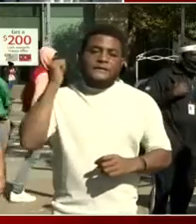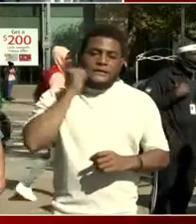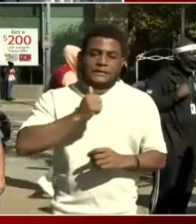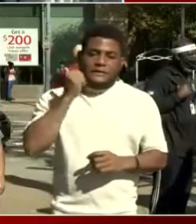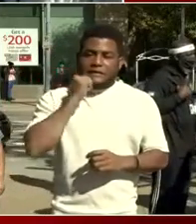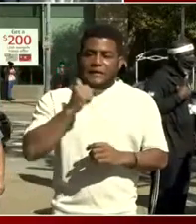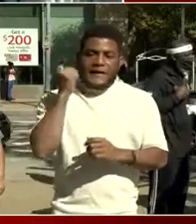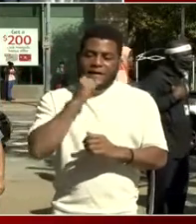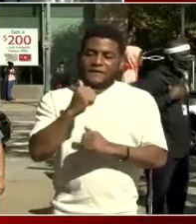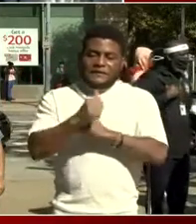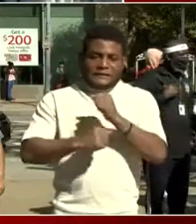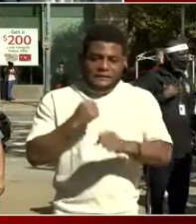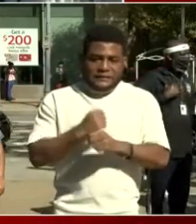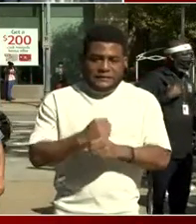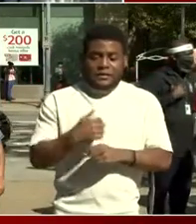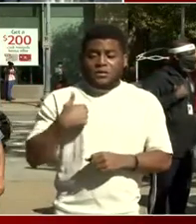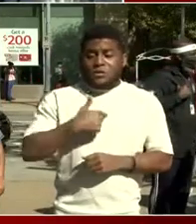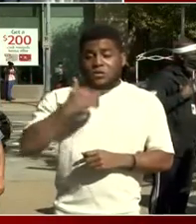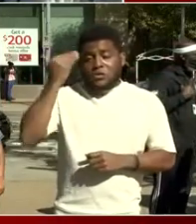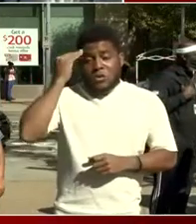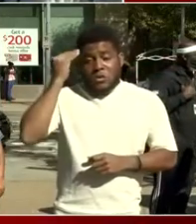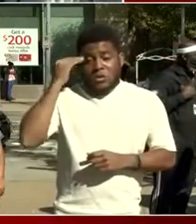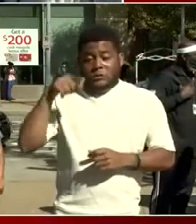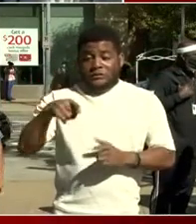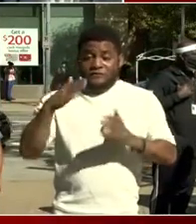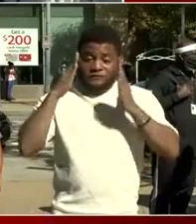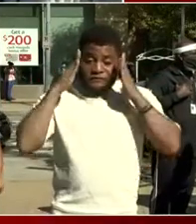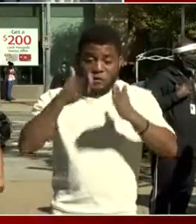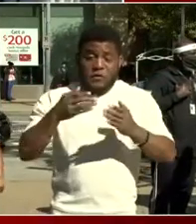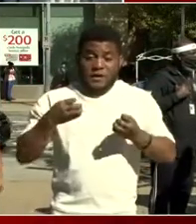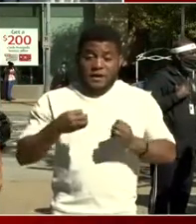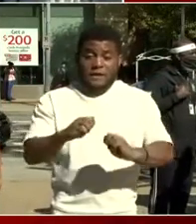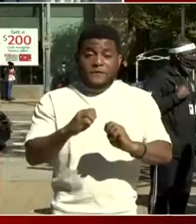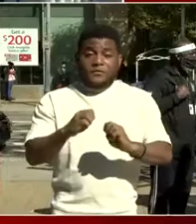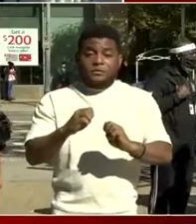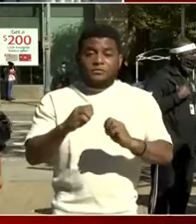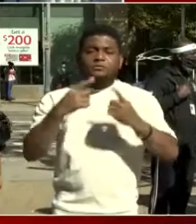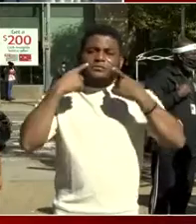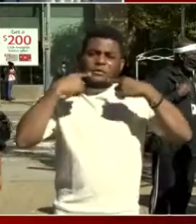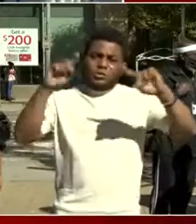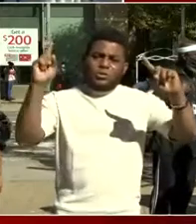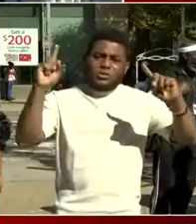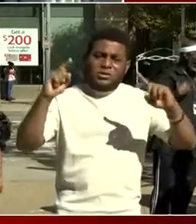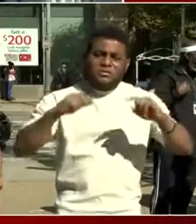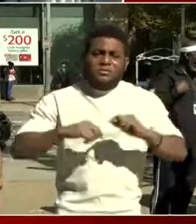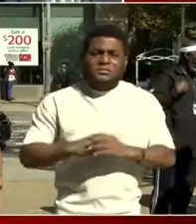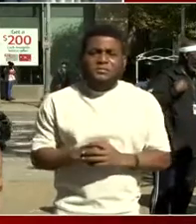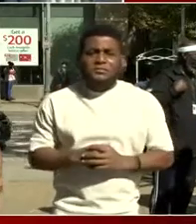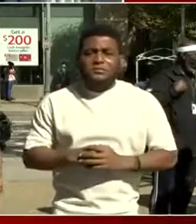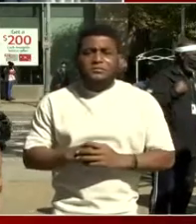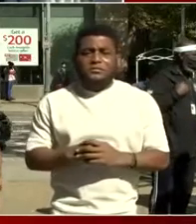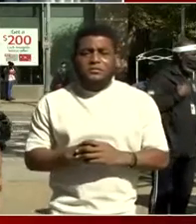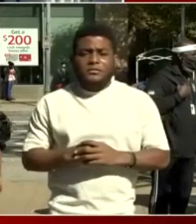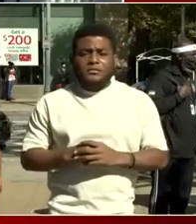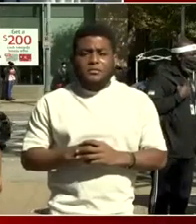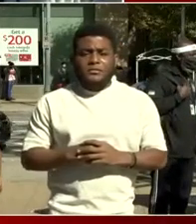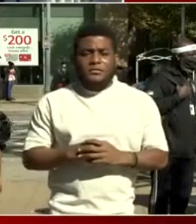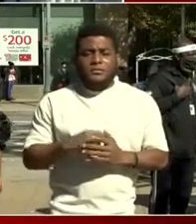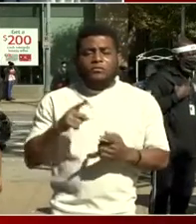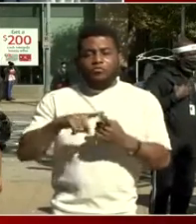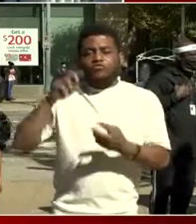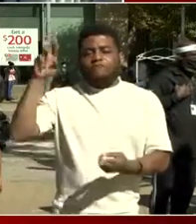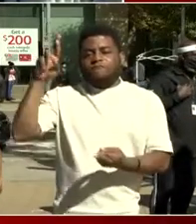and focused enforcement works, and that crime prevention initiatives are successful in reducing violent